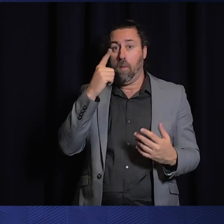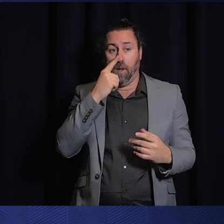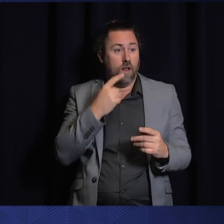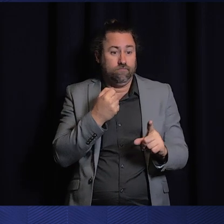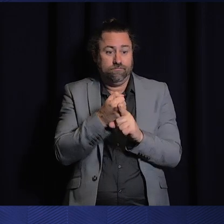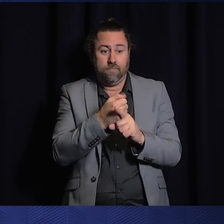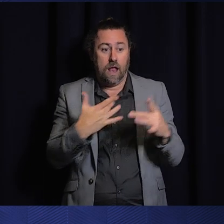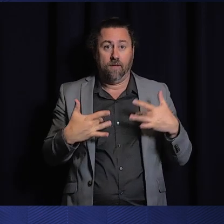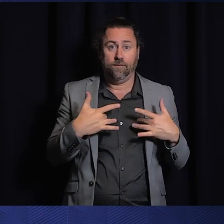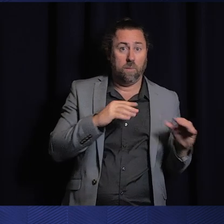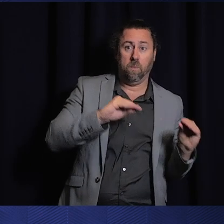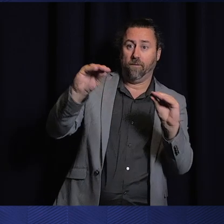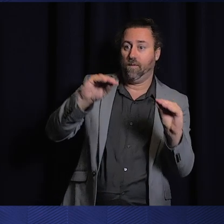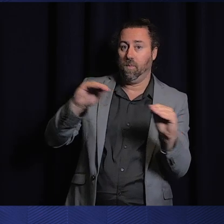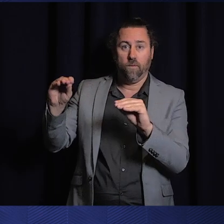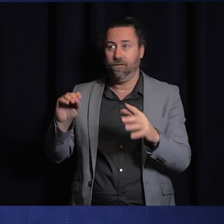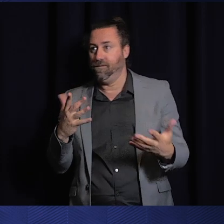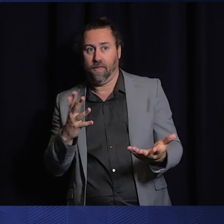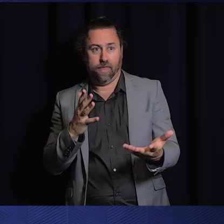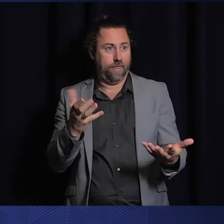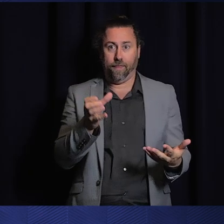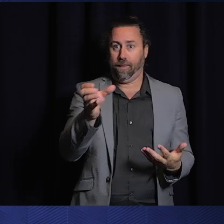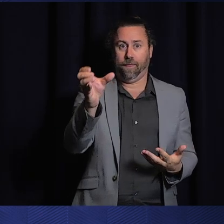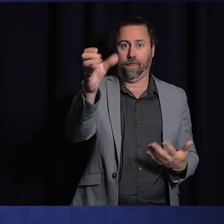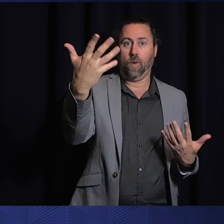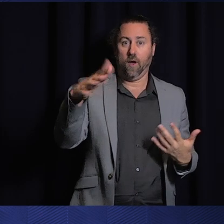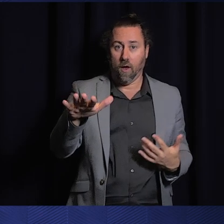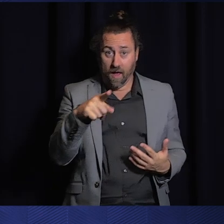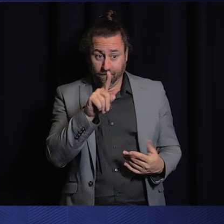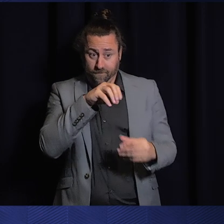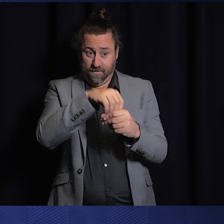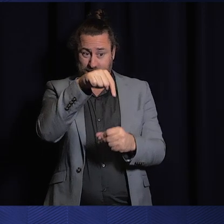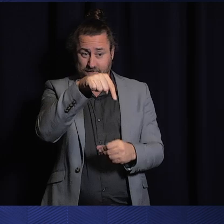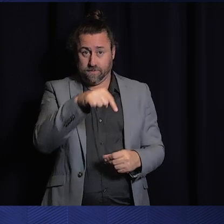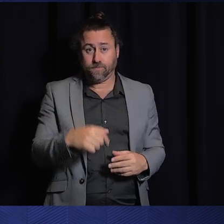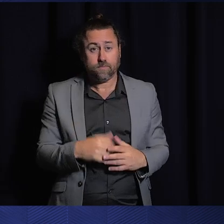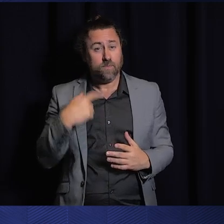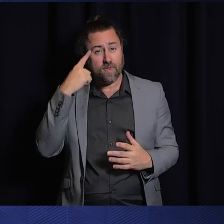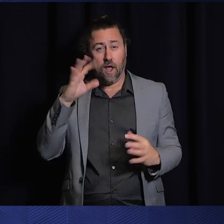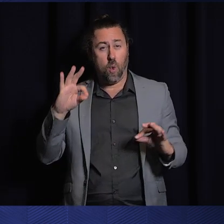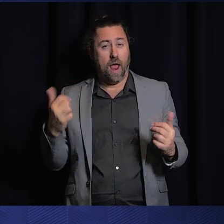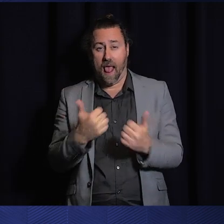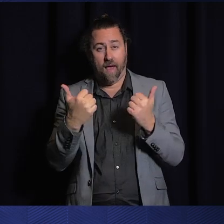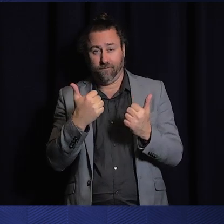So please also keep this in mind when you see our figures. They are vastly underestimated.